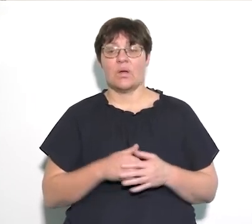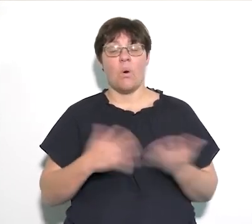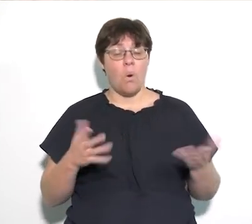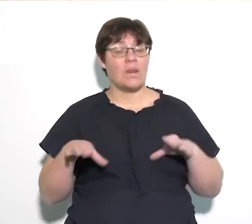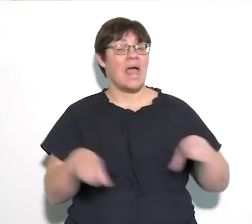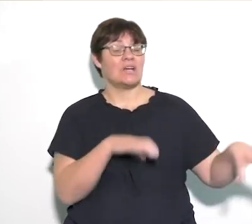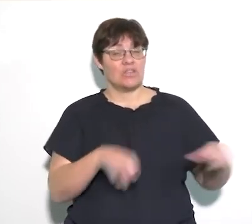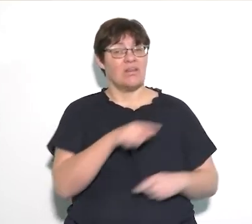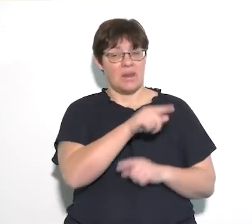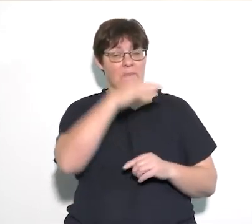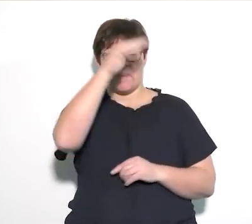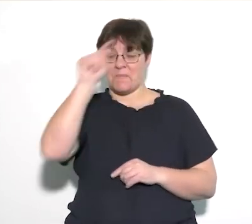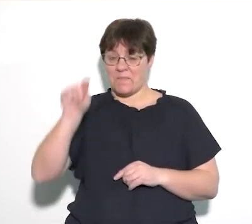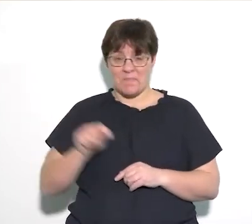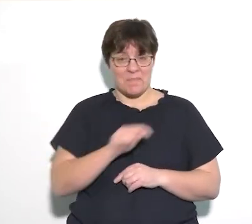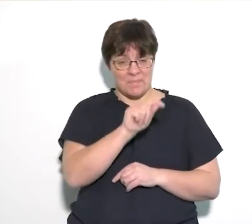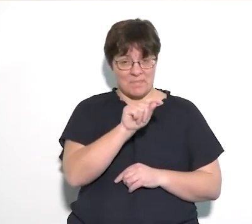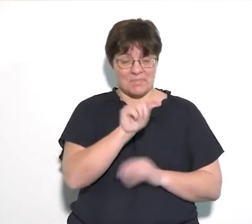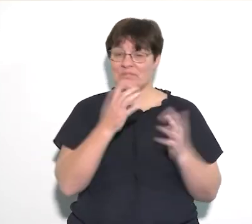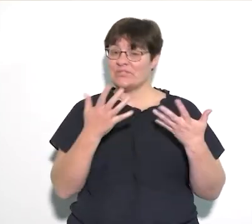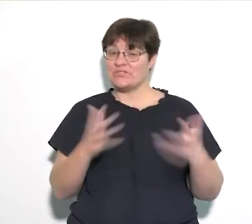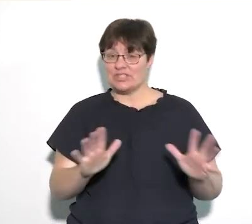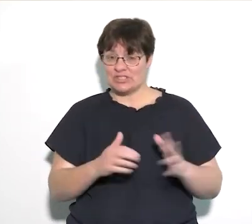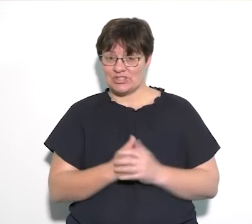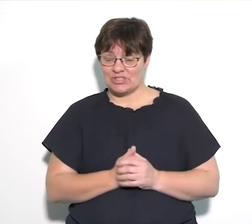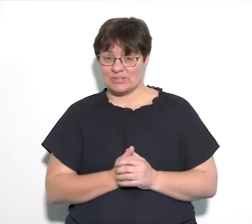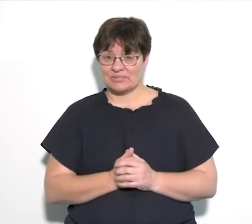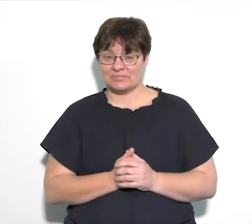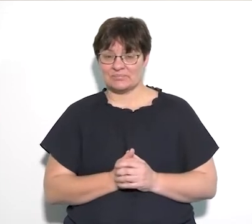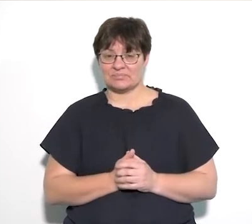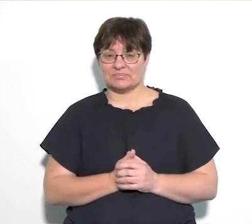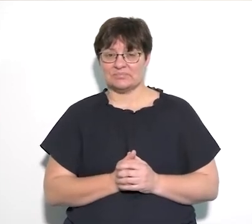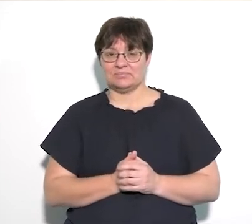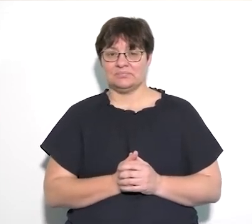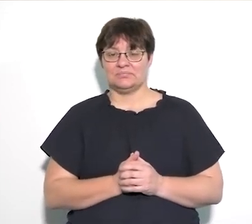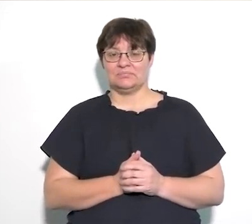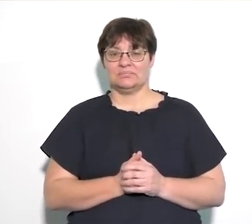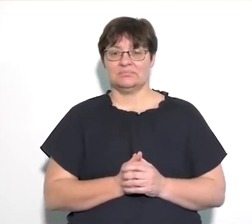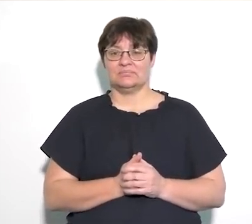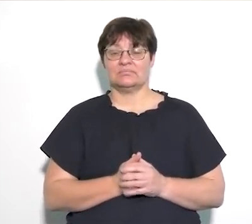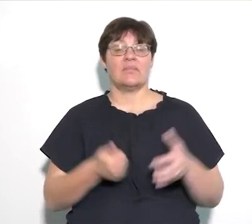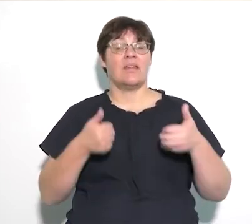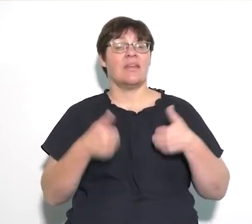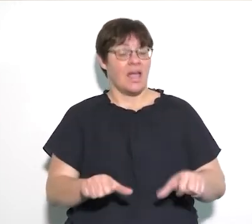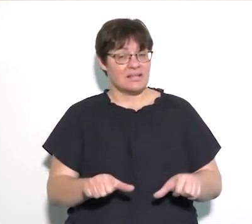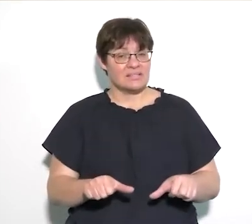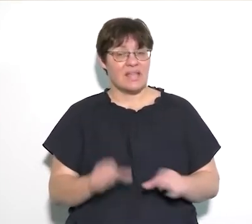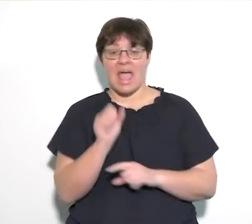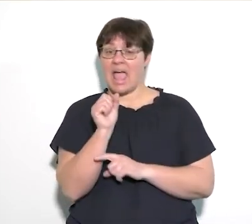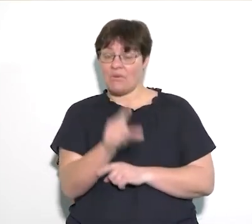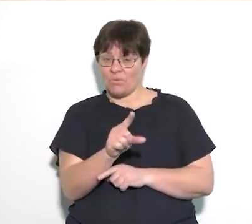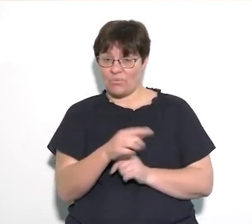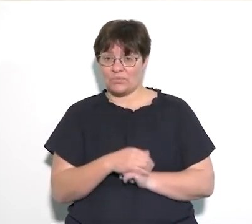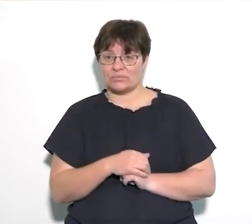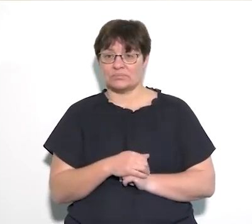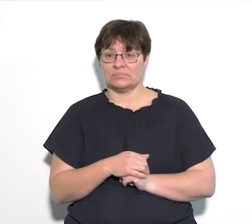Now all your action cards have been placed on your paper plate. Next I'm going to take